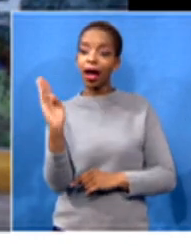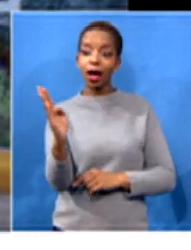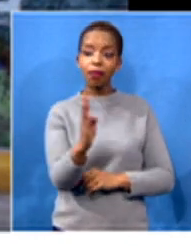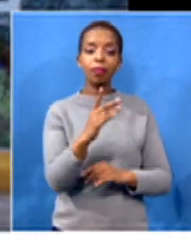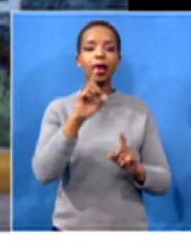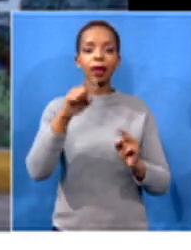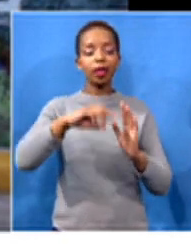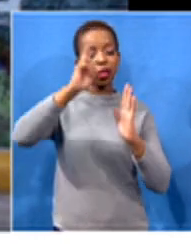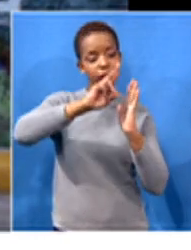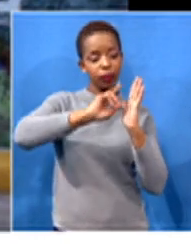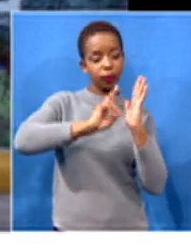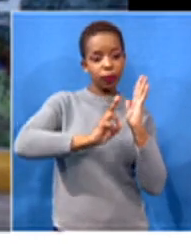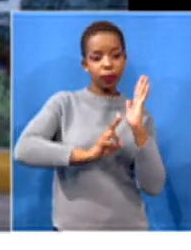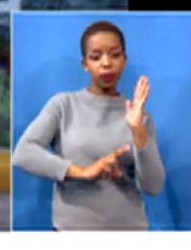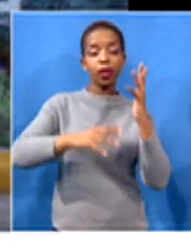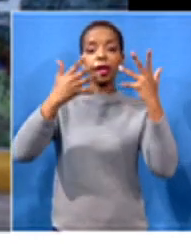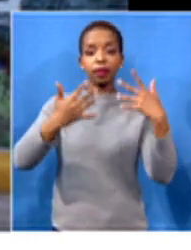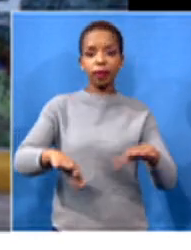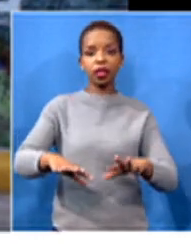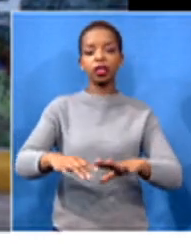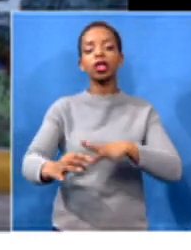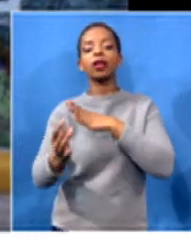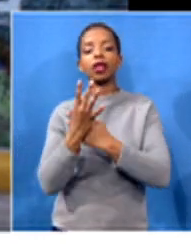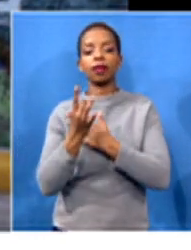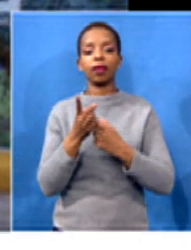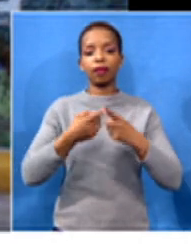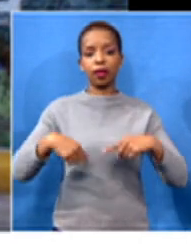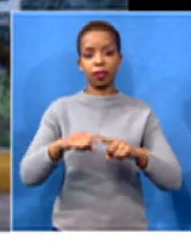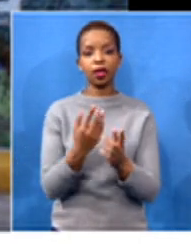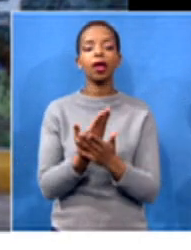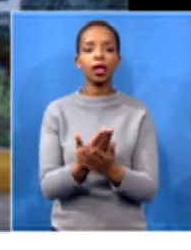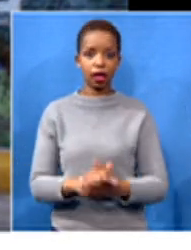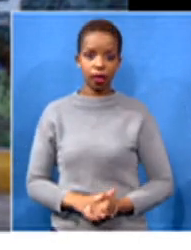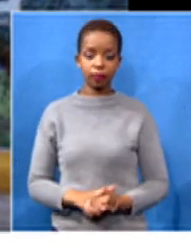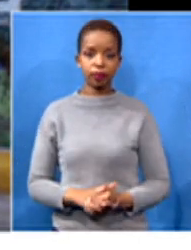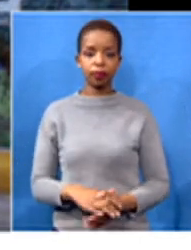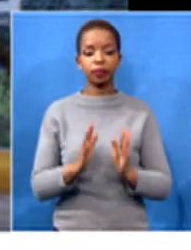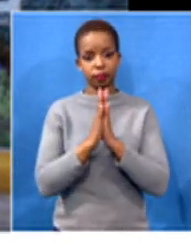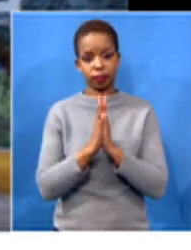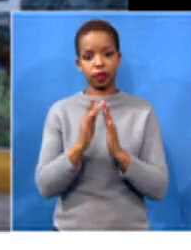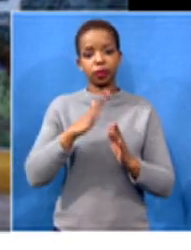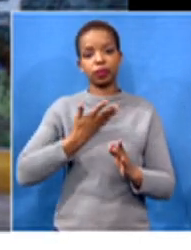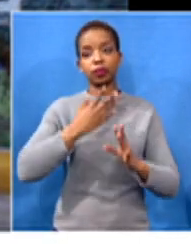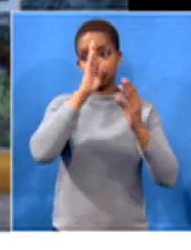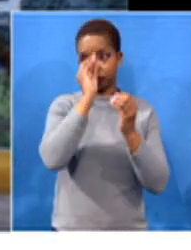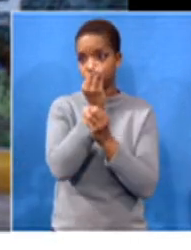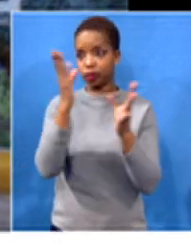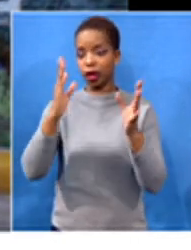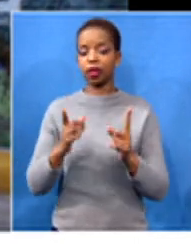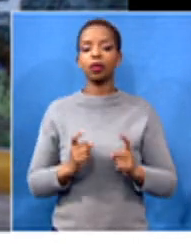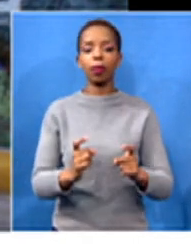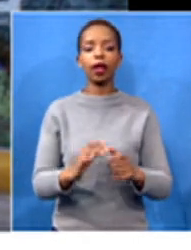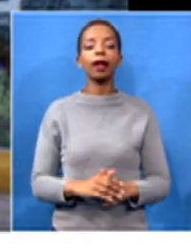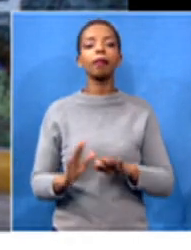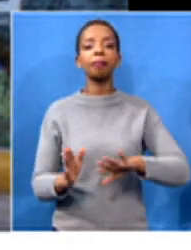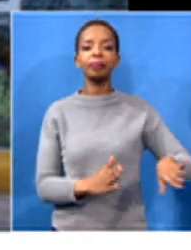papers and give us feedback. So if I could just get that across quickly. Now, at the highest point,